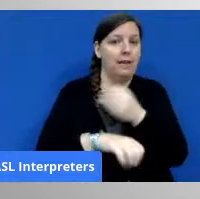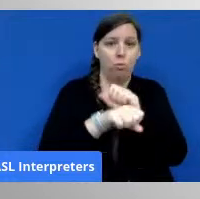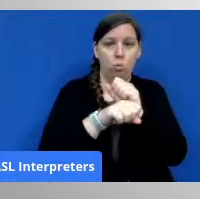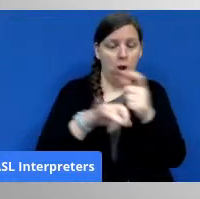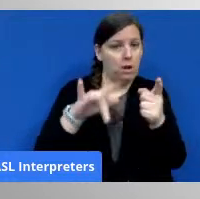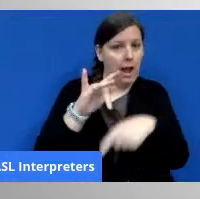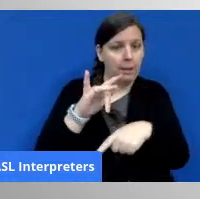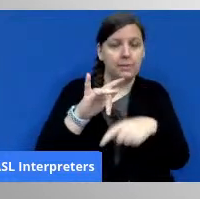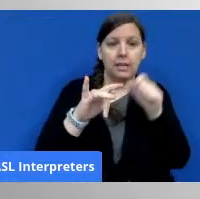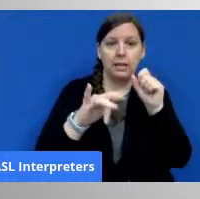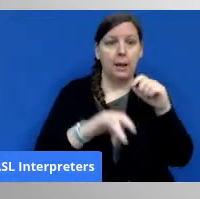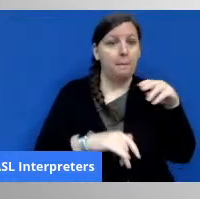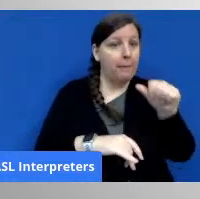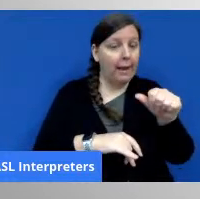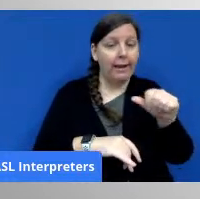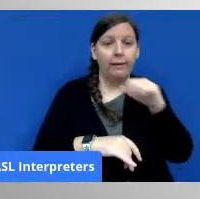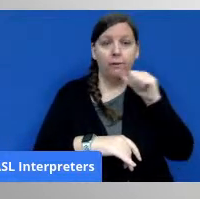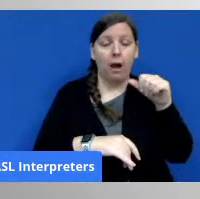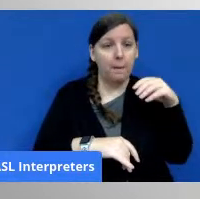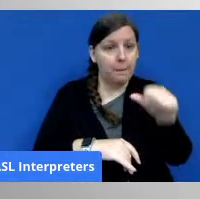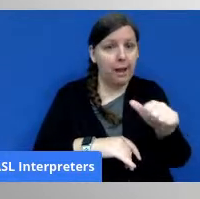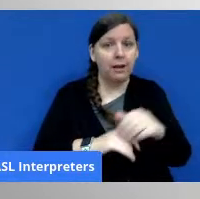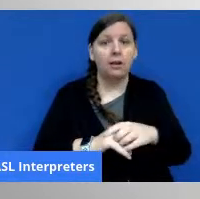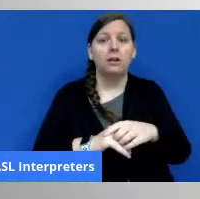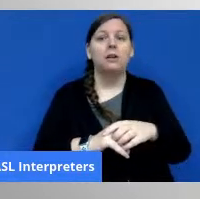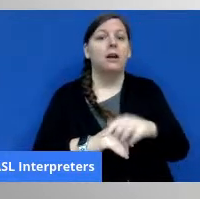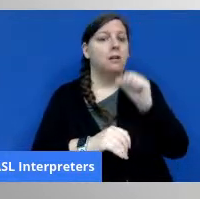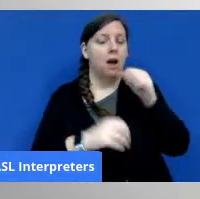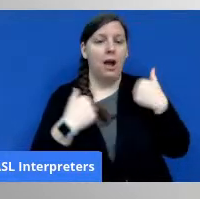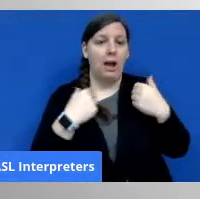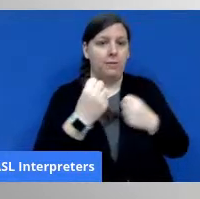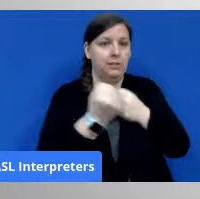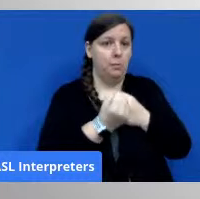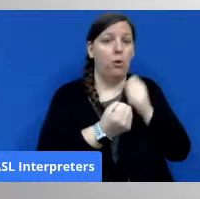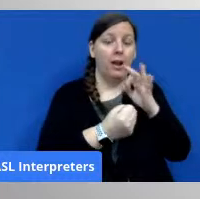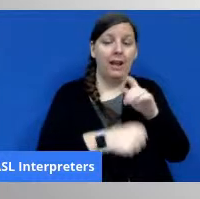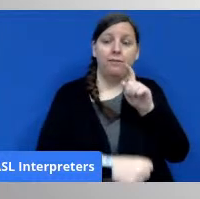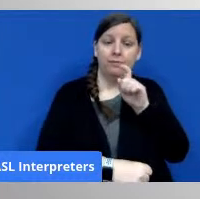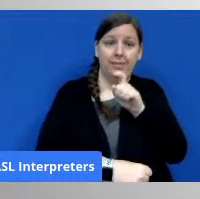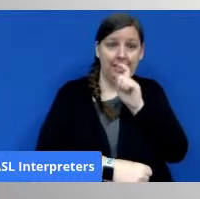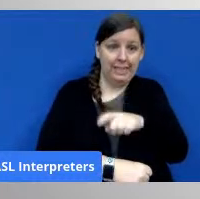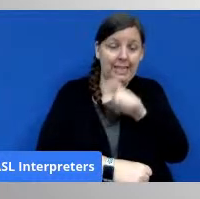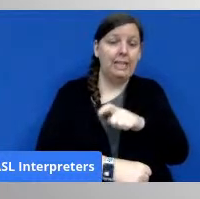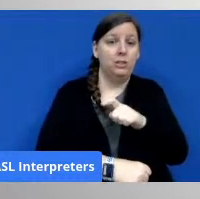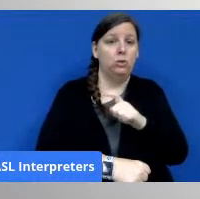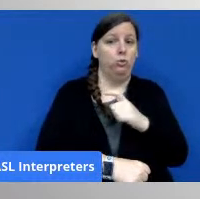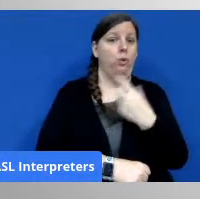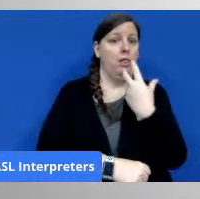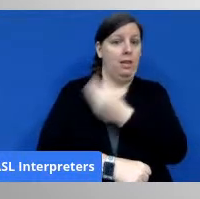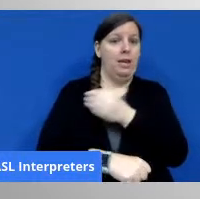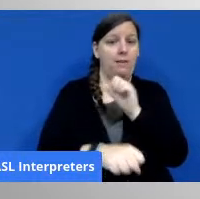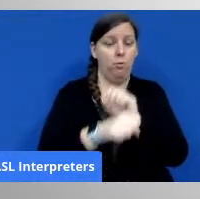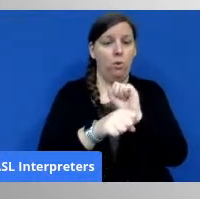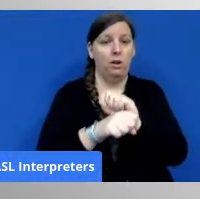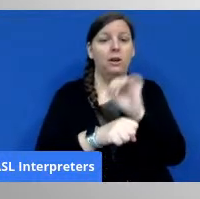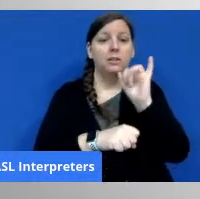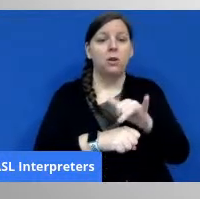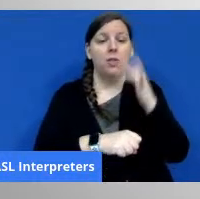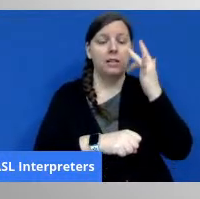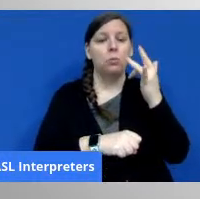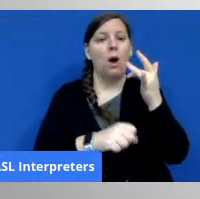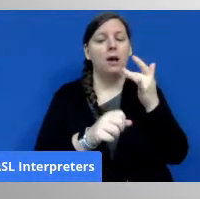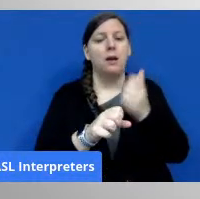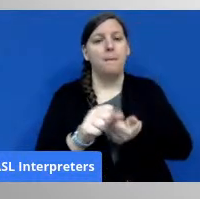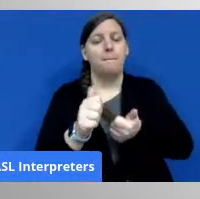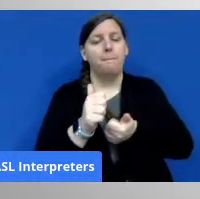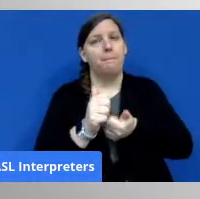support in place if they do have to take leave in terms of childcare, et cetera. So this is the overwhelming majority of families with children are really struggling